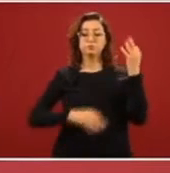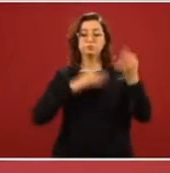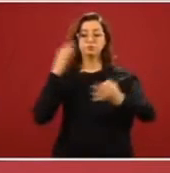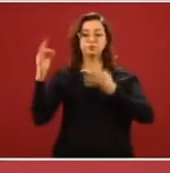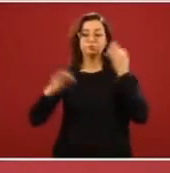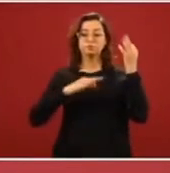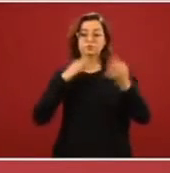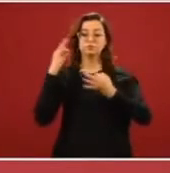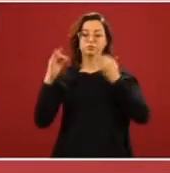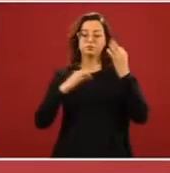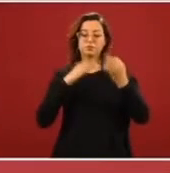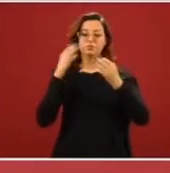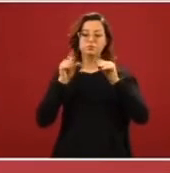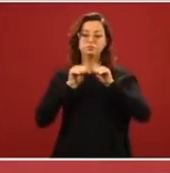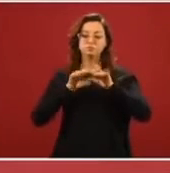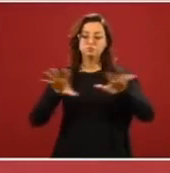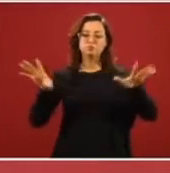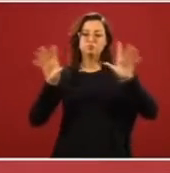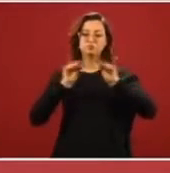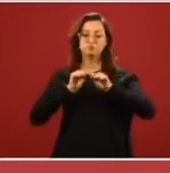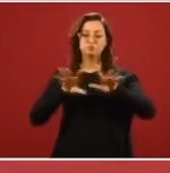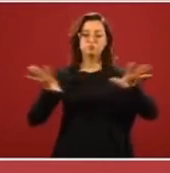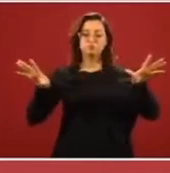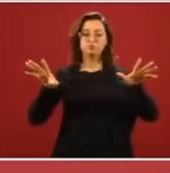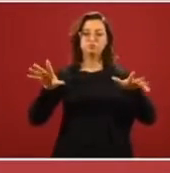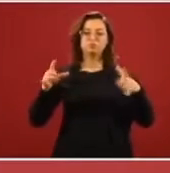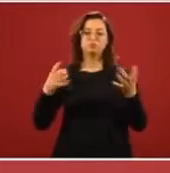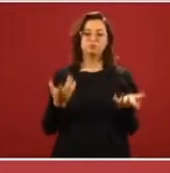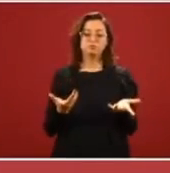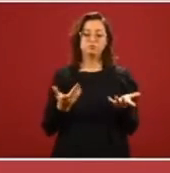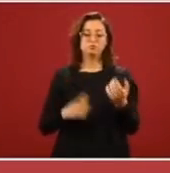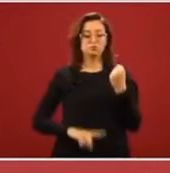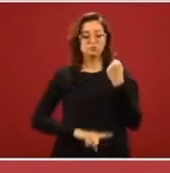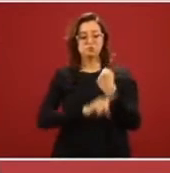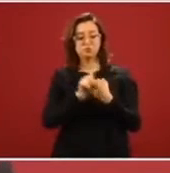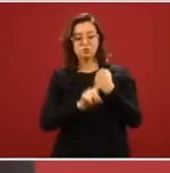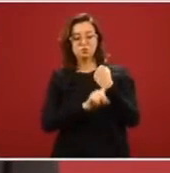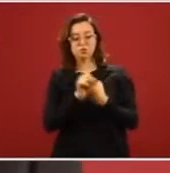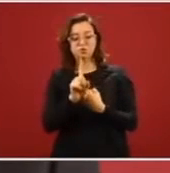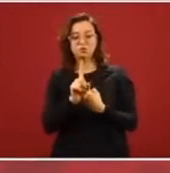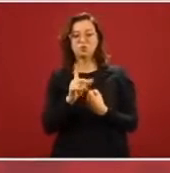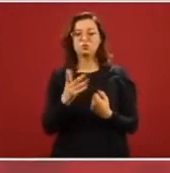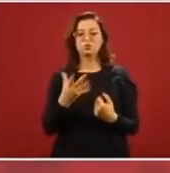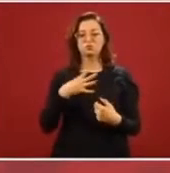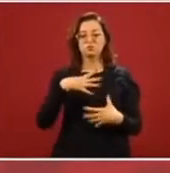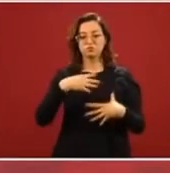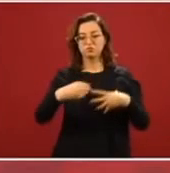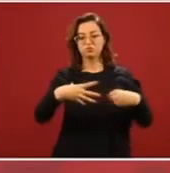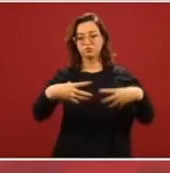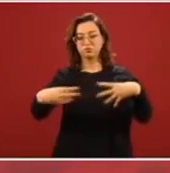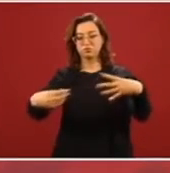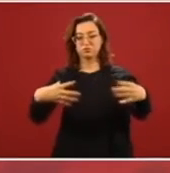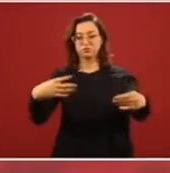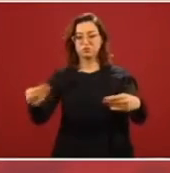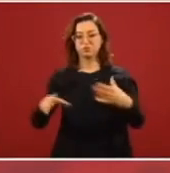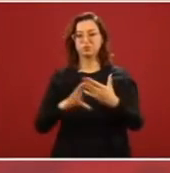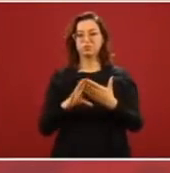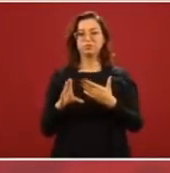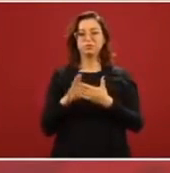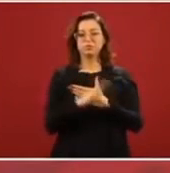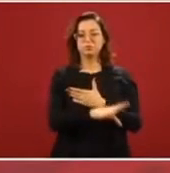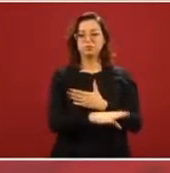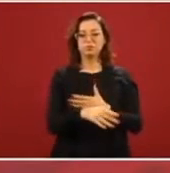of the campaign para enfrentar to confront la pandemia. the pandemic. Si